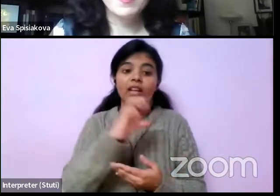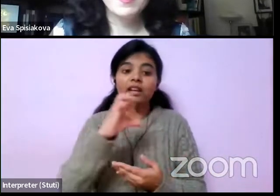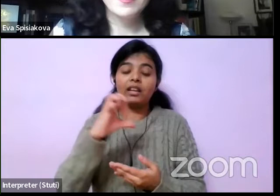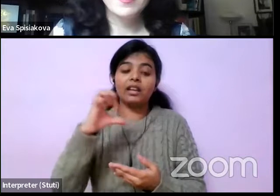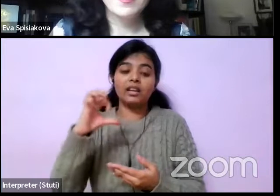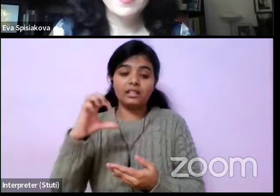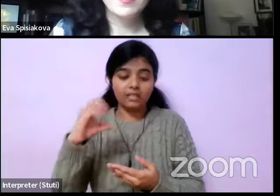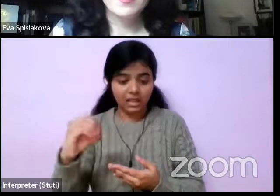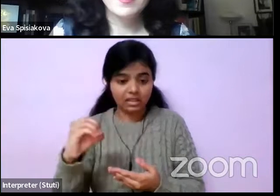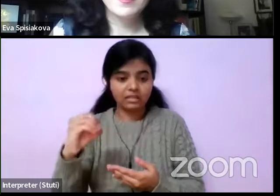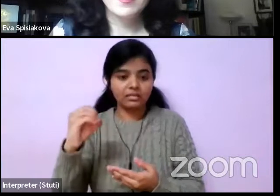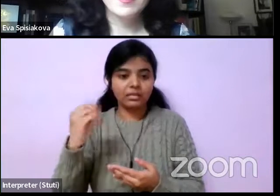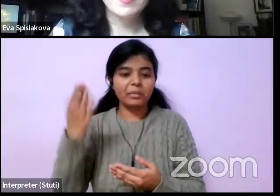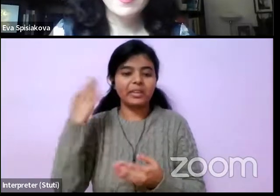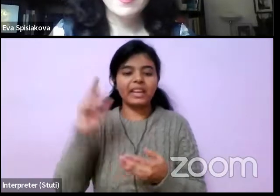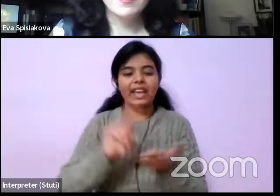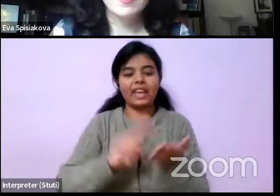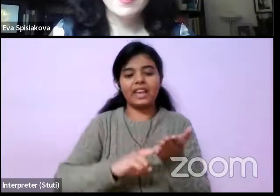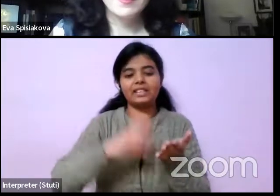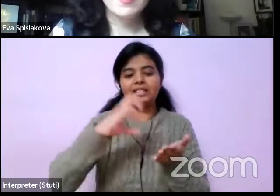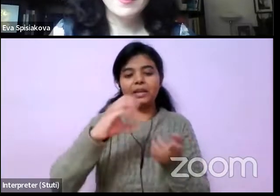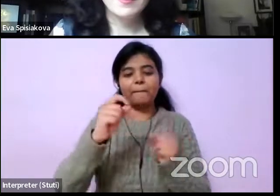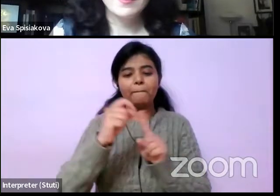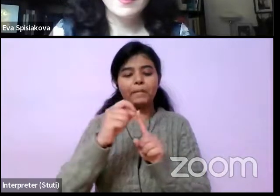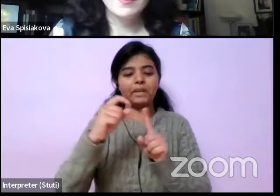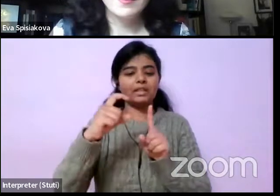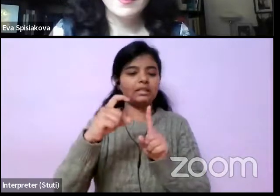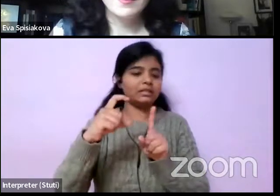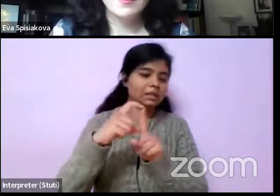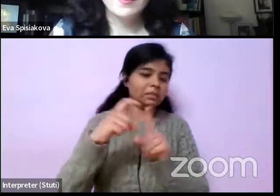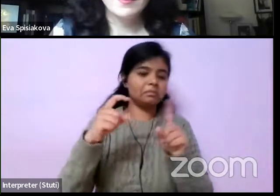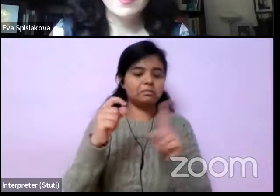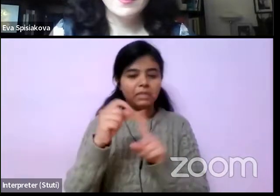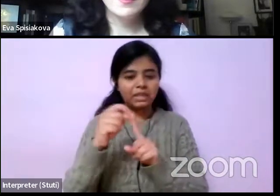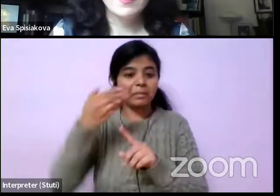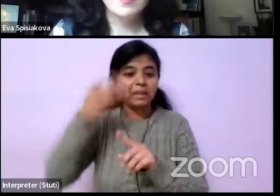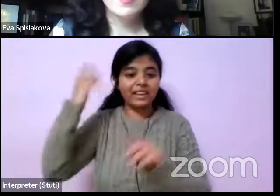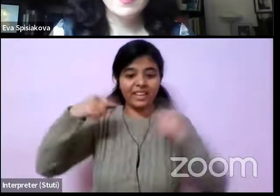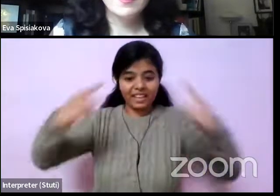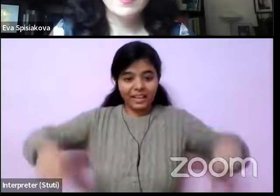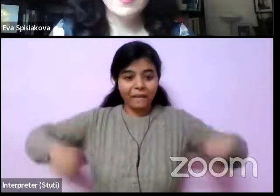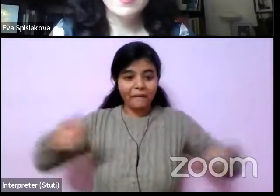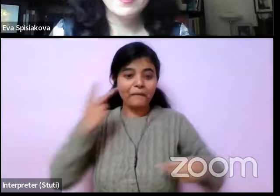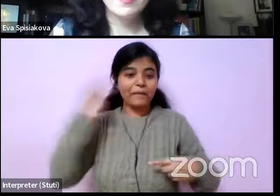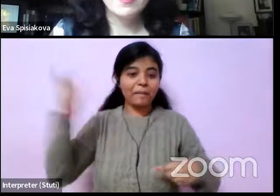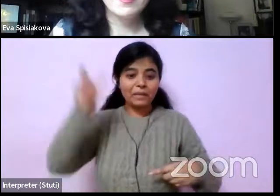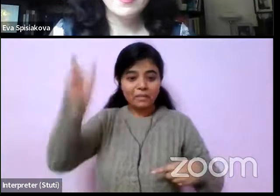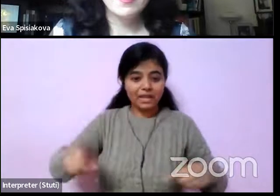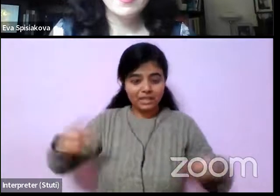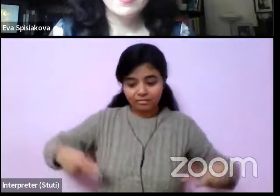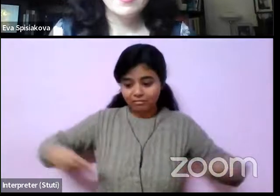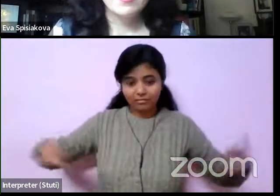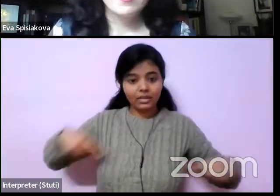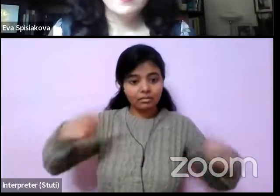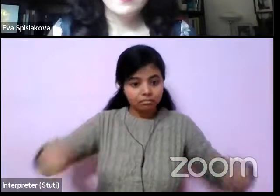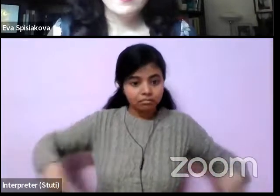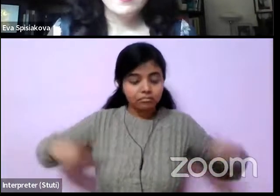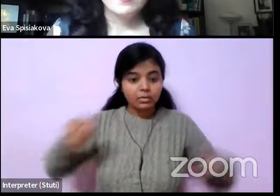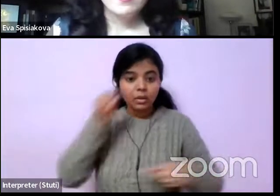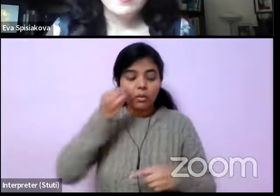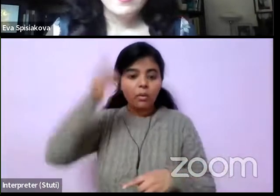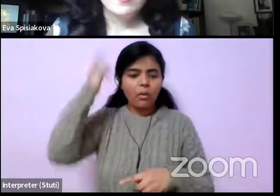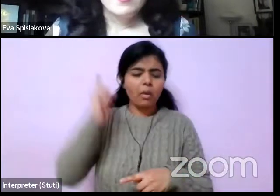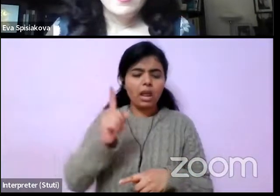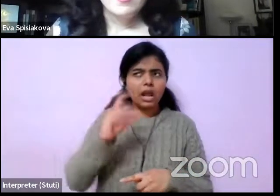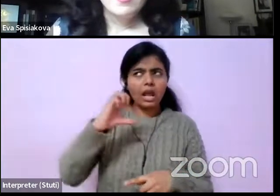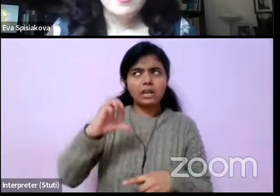when, NCPDP started by, the Javed Abidi, in the beginning, early 1990s, when